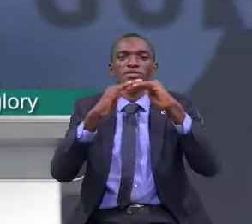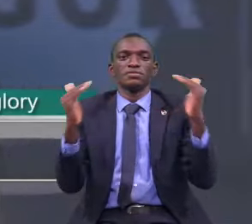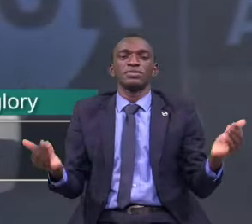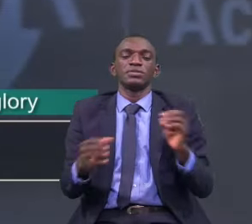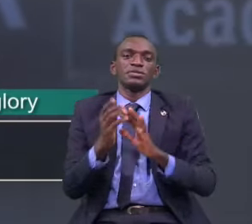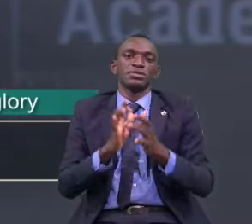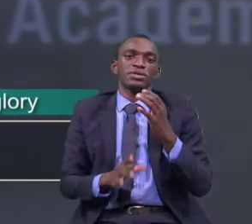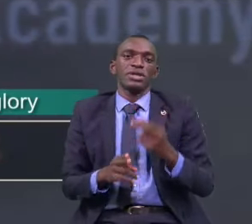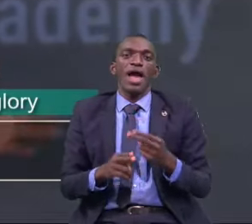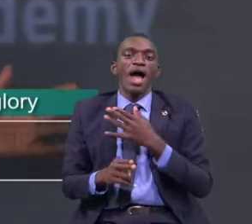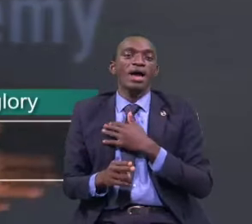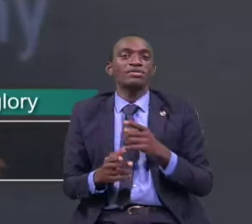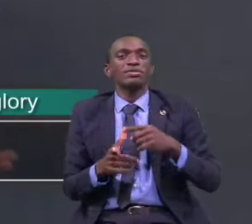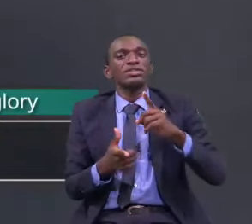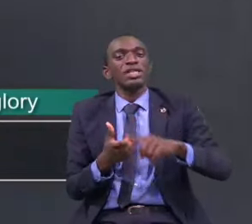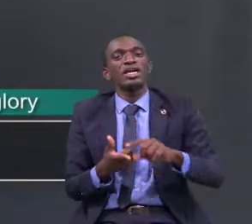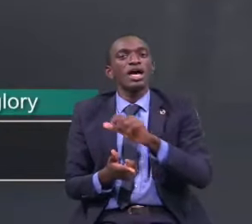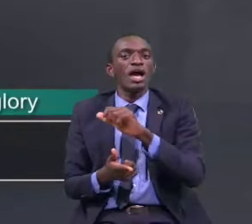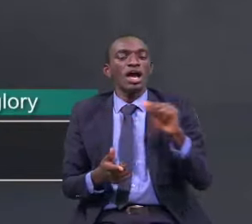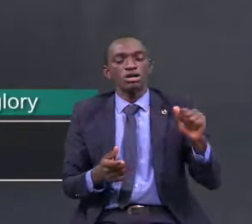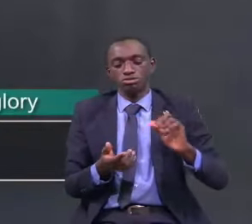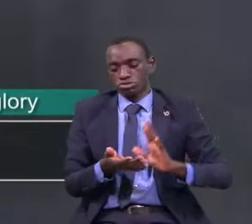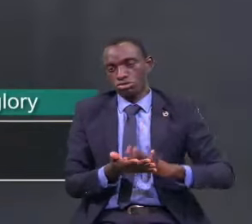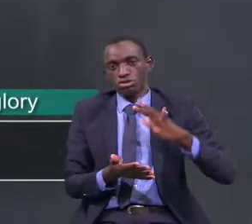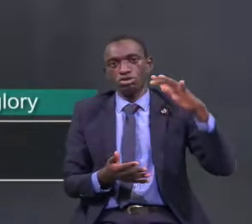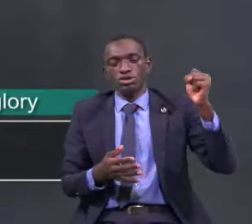And then a glorious perpetuity.